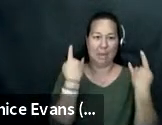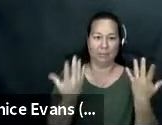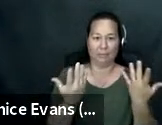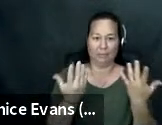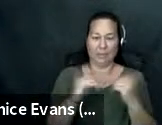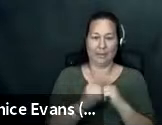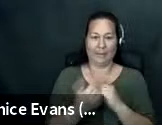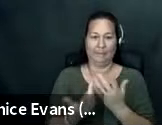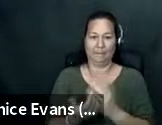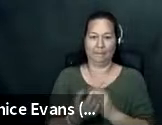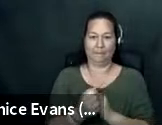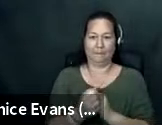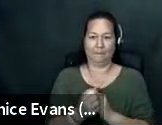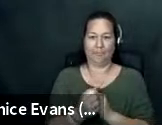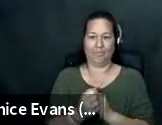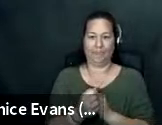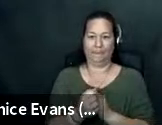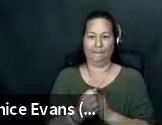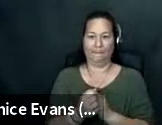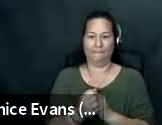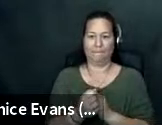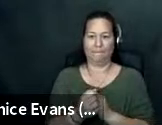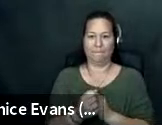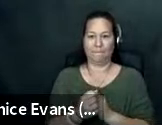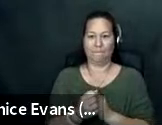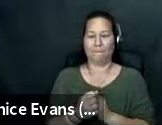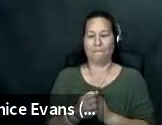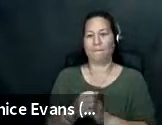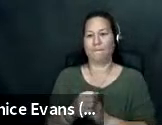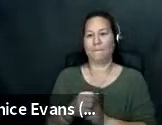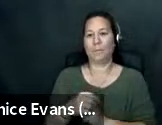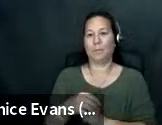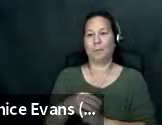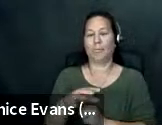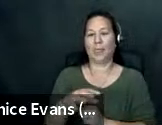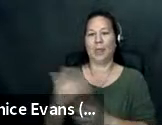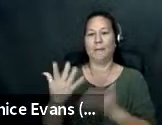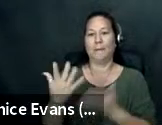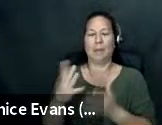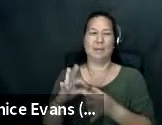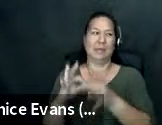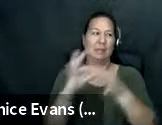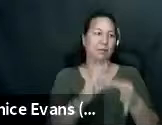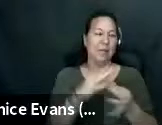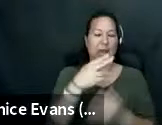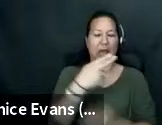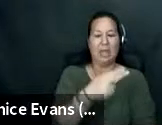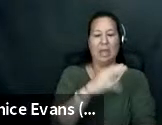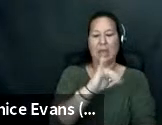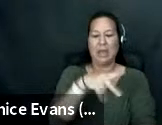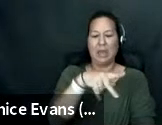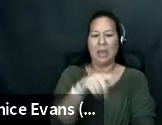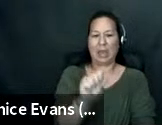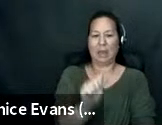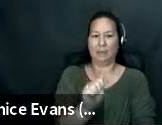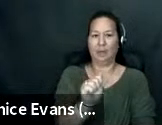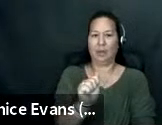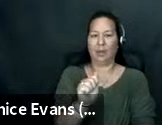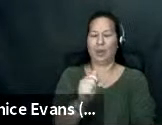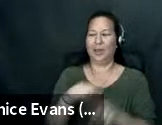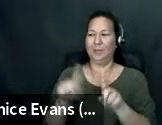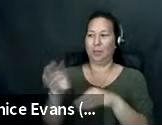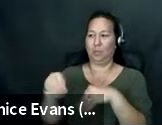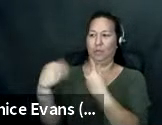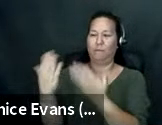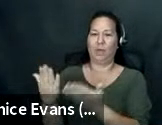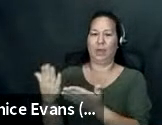I think there's sort of an allusion to HIPAA and about how you protect people's confidentiality and privacy, but then also support a safe workplace. And obviously